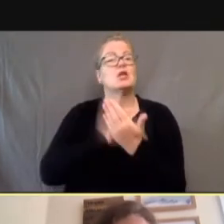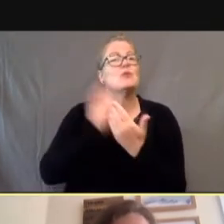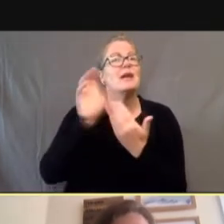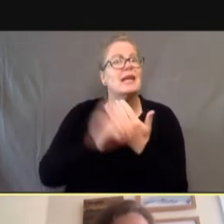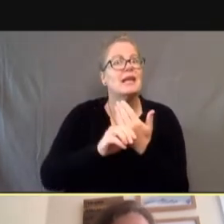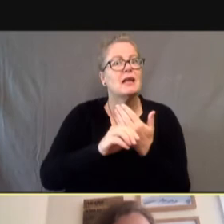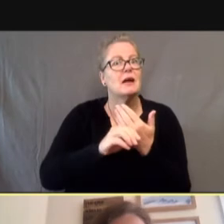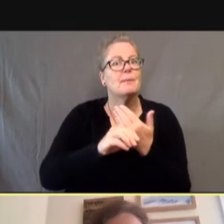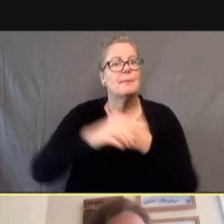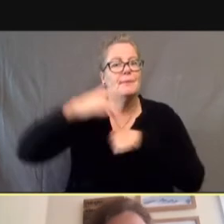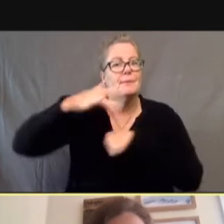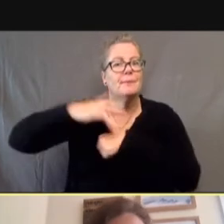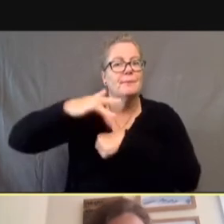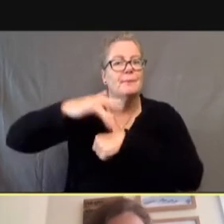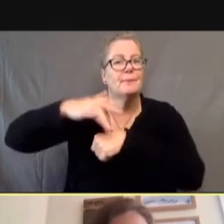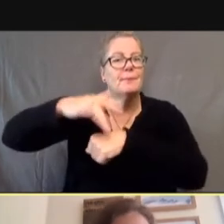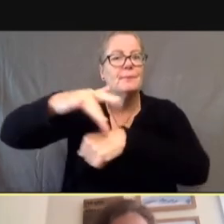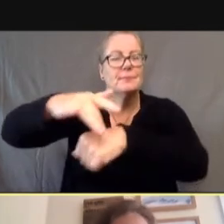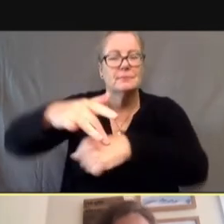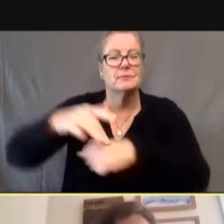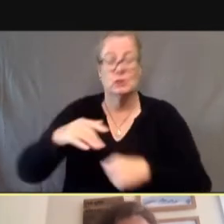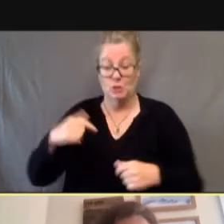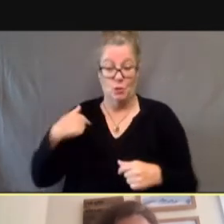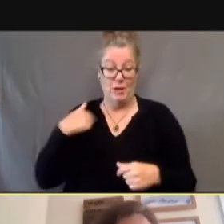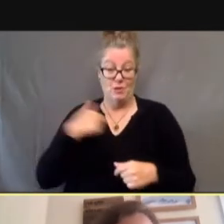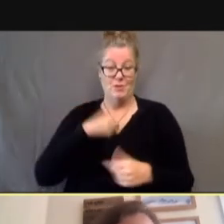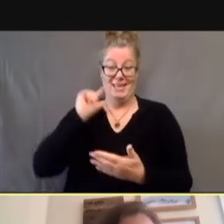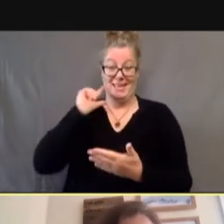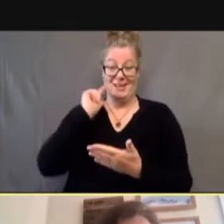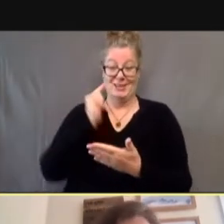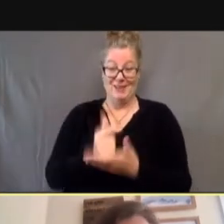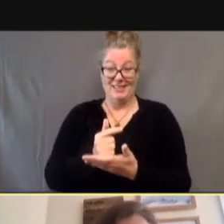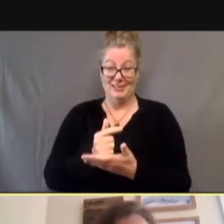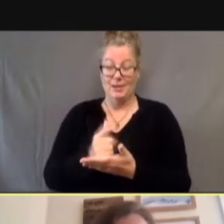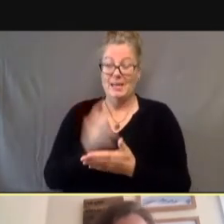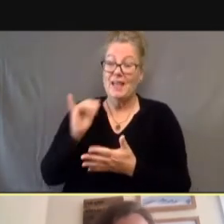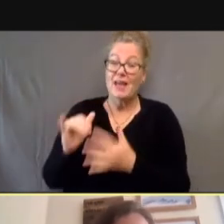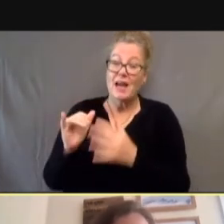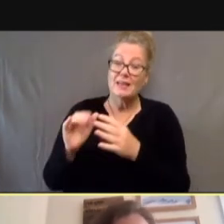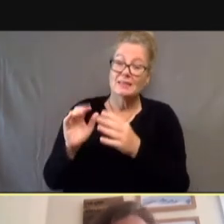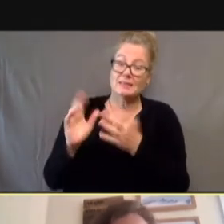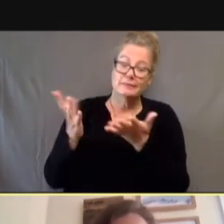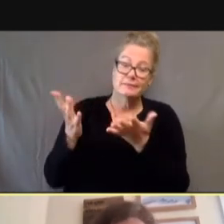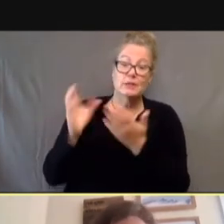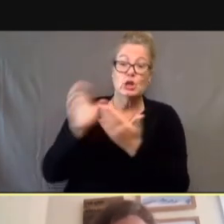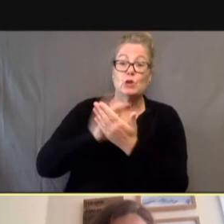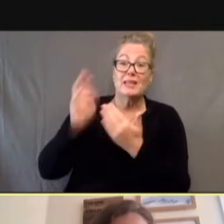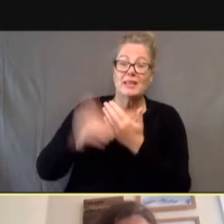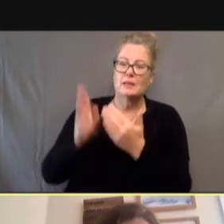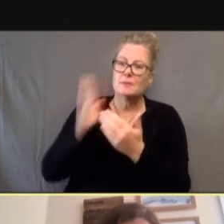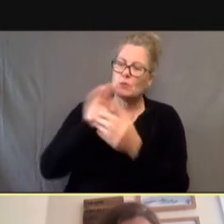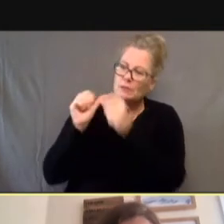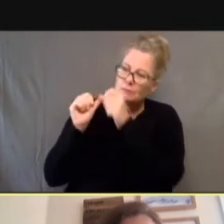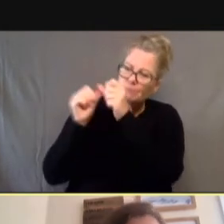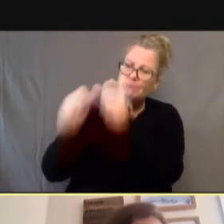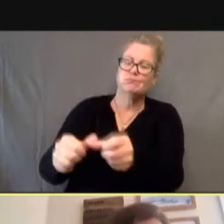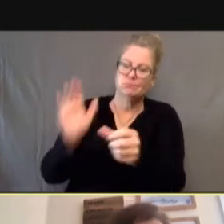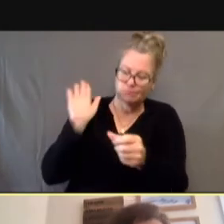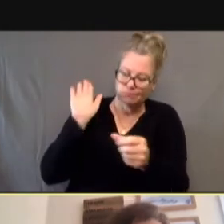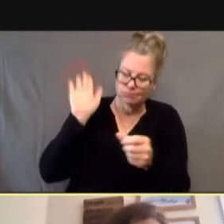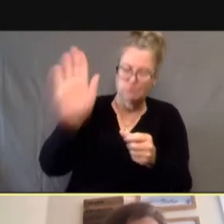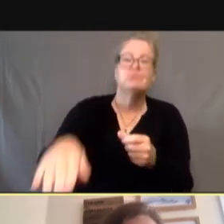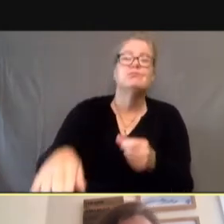thread that would outlast us once we graduated, and also one that would touch every part of our curriculum, both